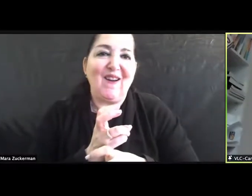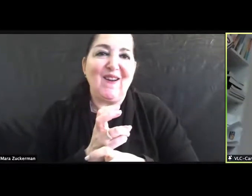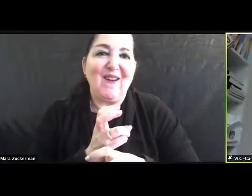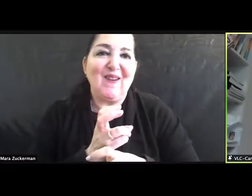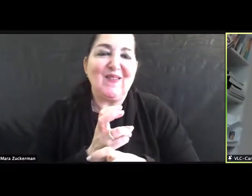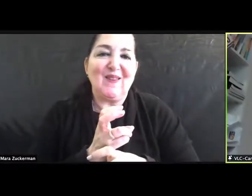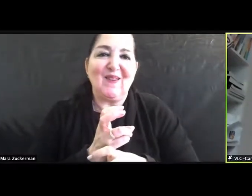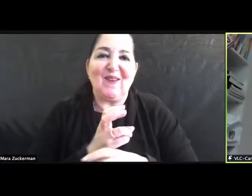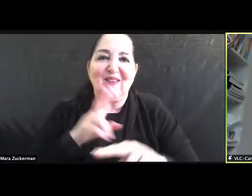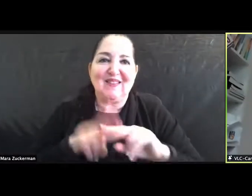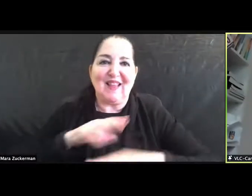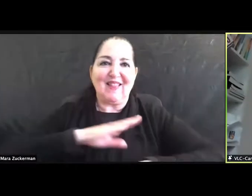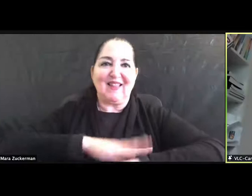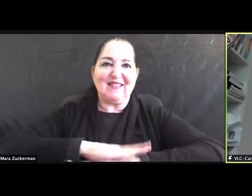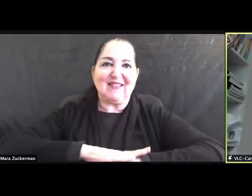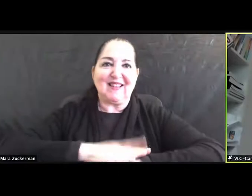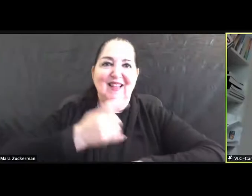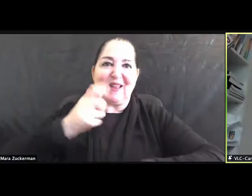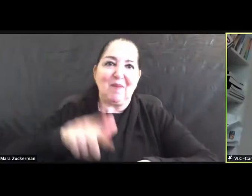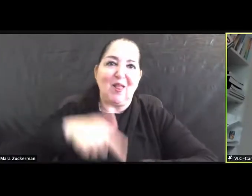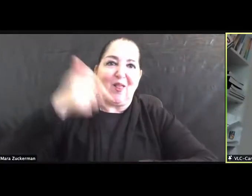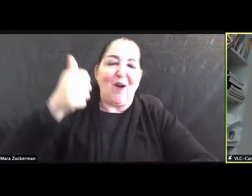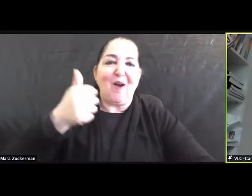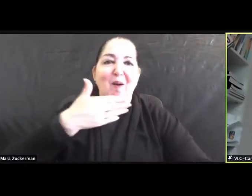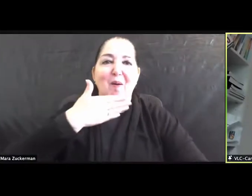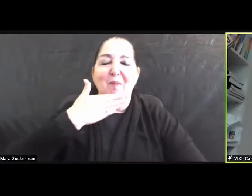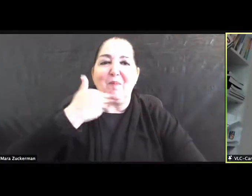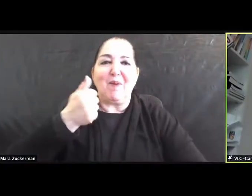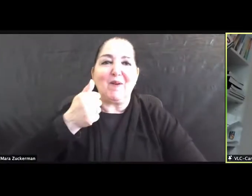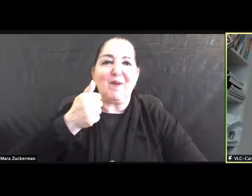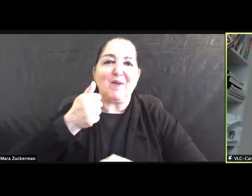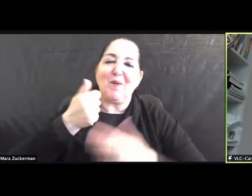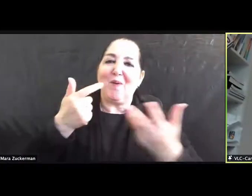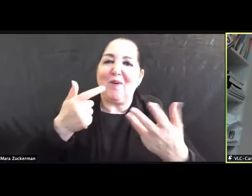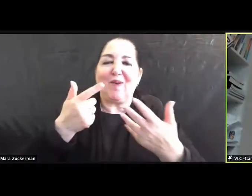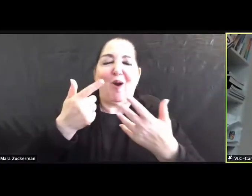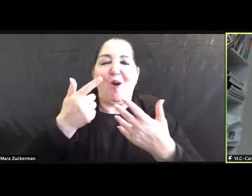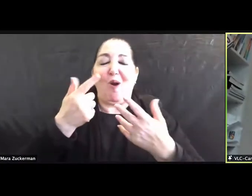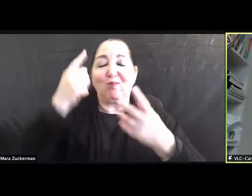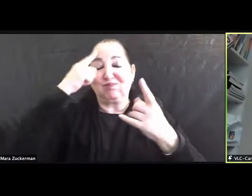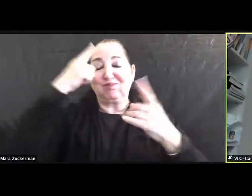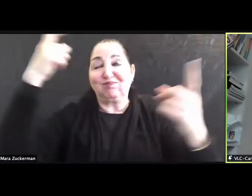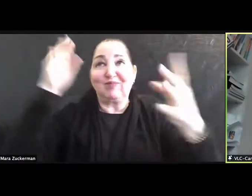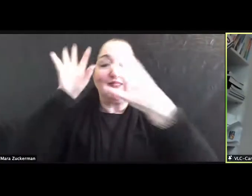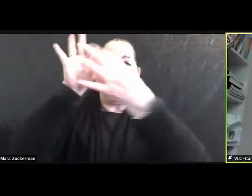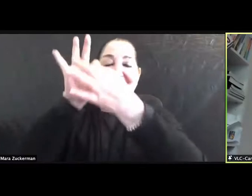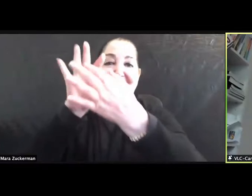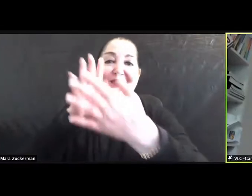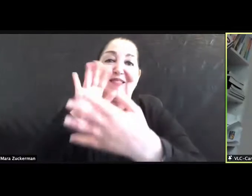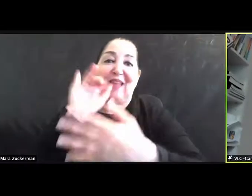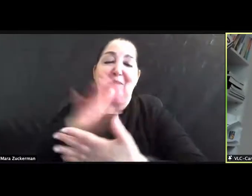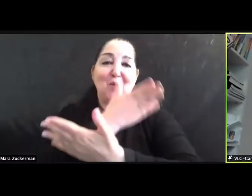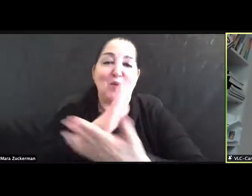screens, you know, for a little longer instead of taking off and enjoying that music. So this is all to say